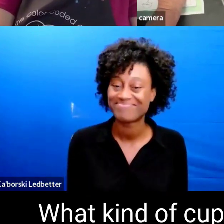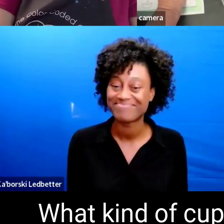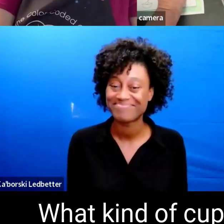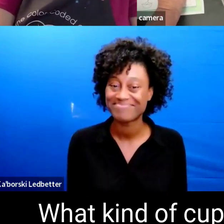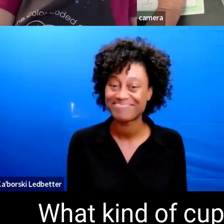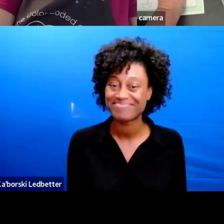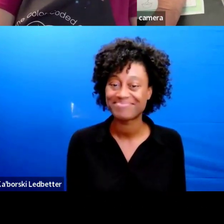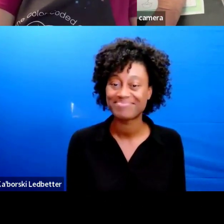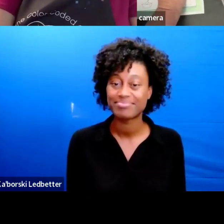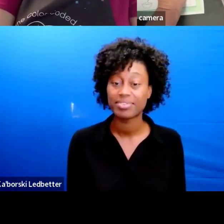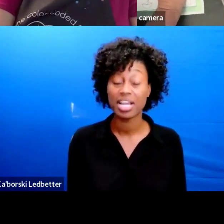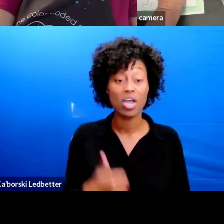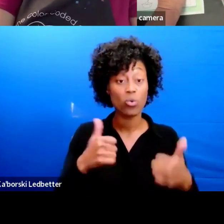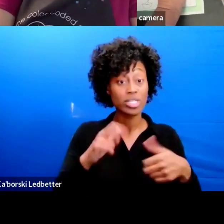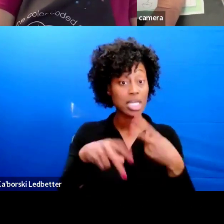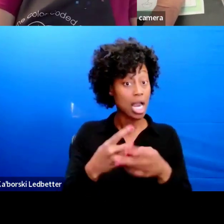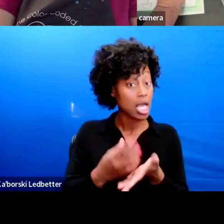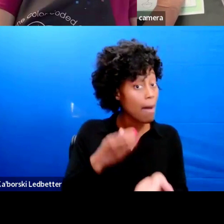What kind of cup?